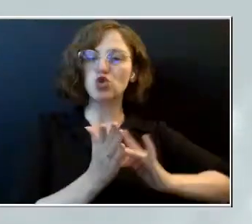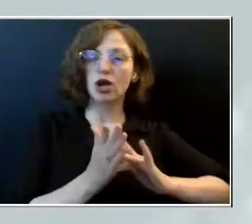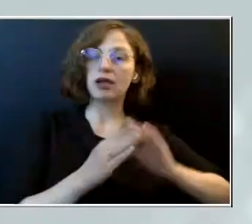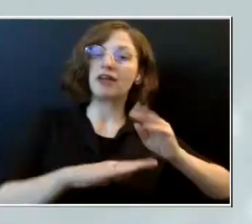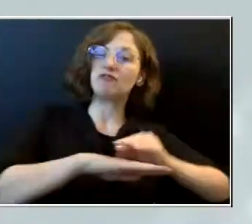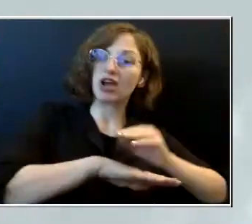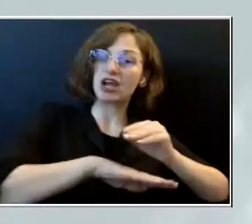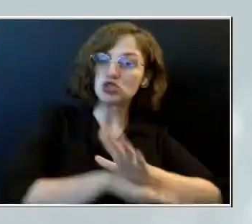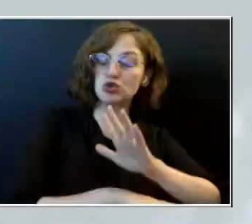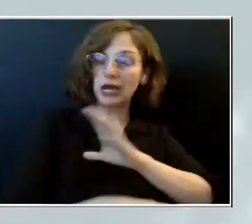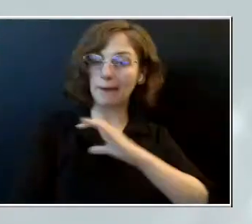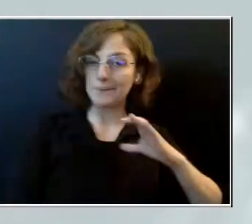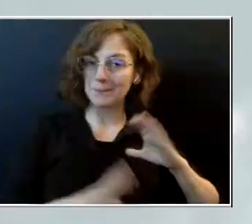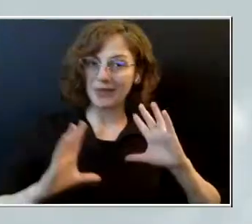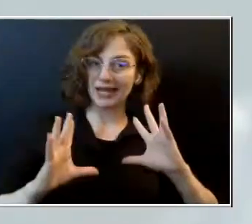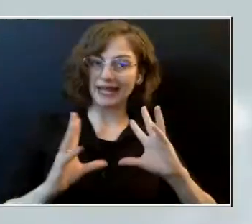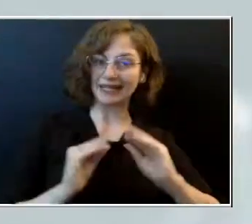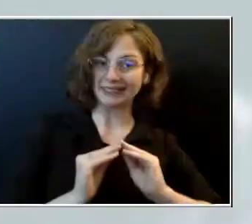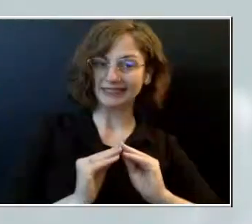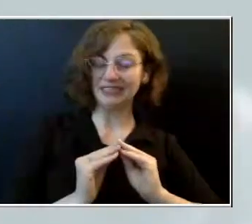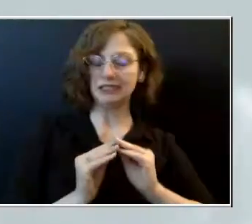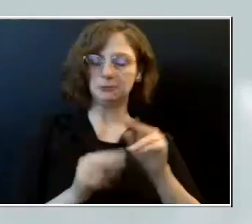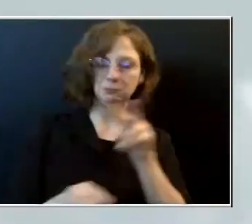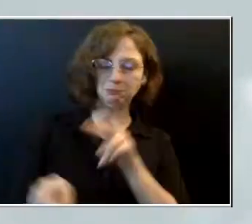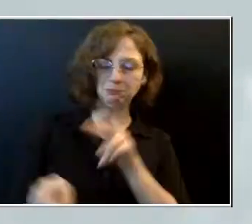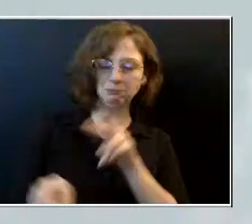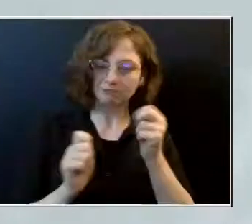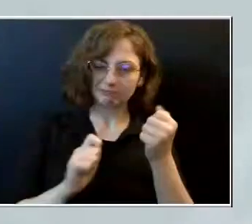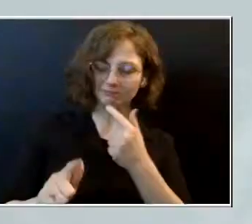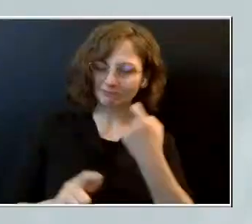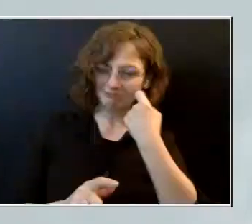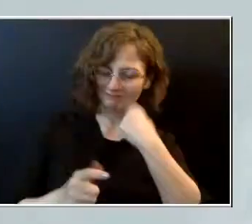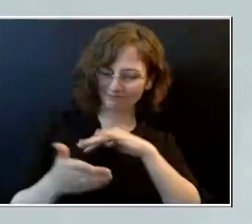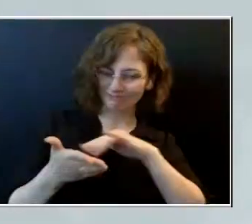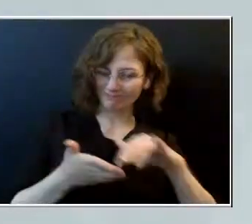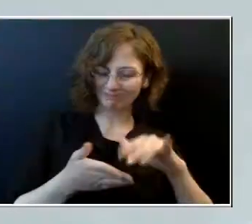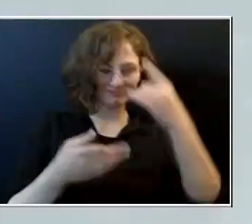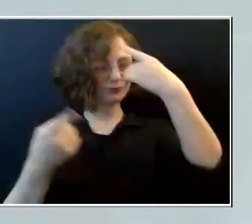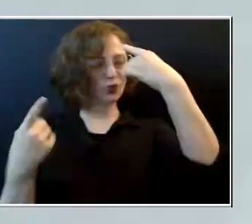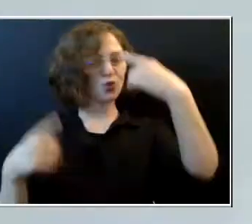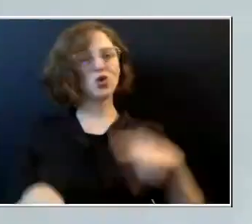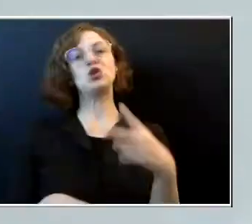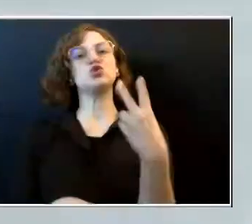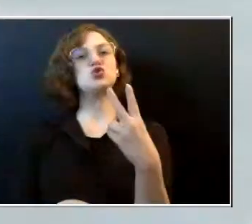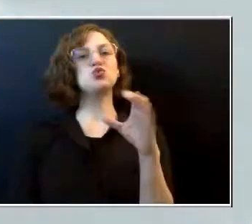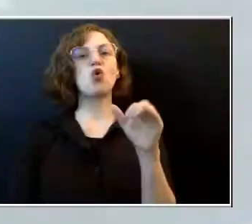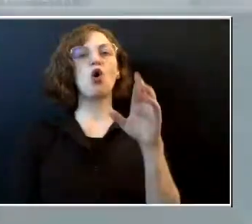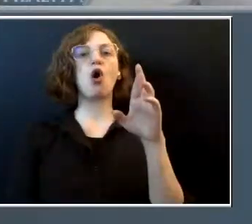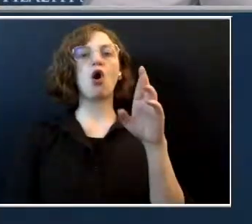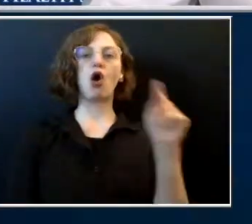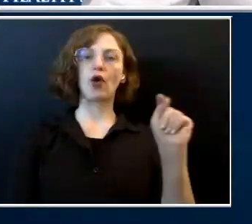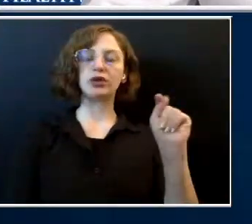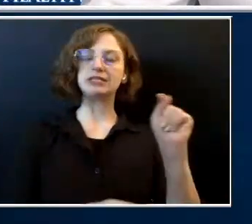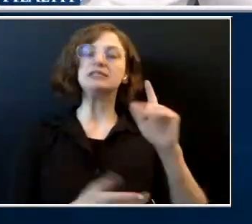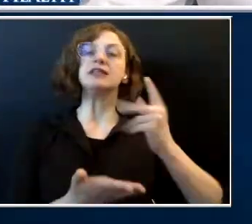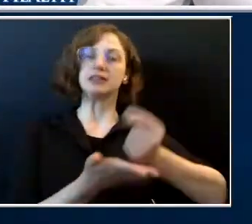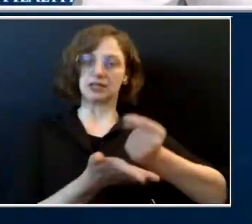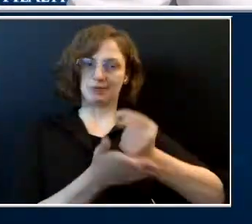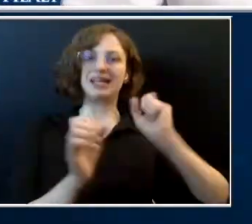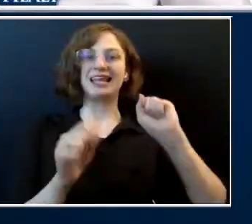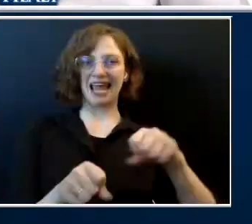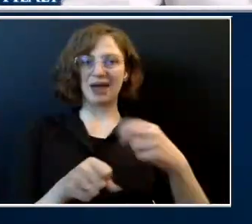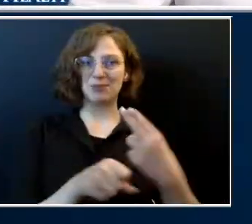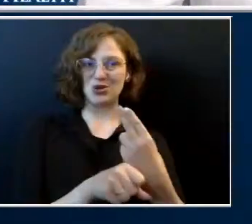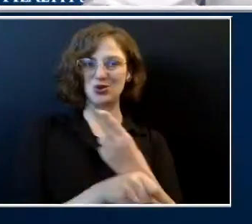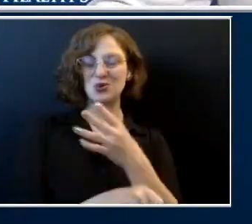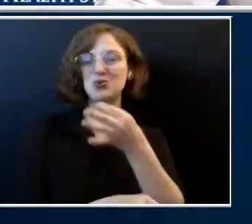coming out. They agreed that 2 CAR T therapies can be used sooner. We're talking again, that sounds bad. He's back again on